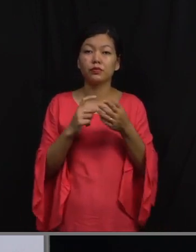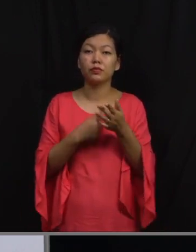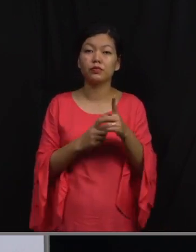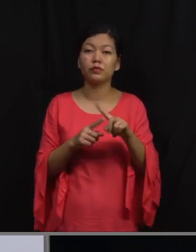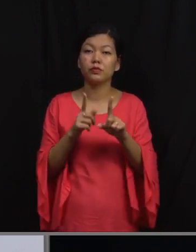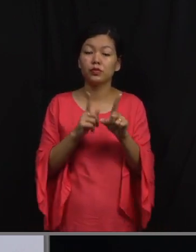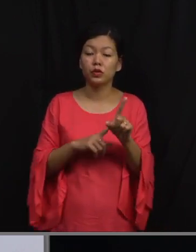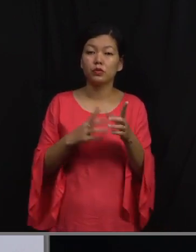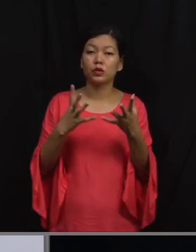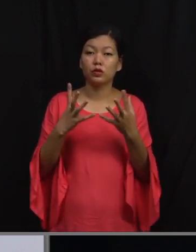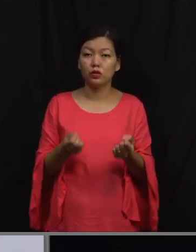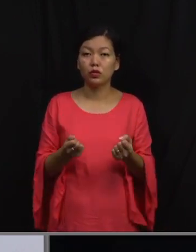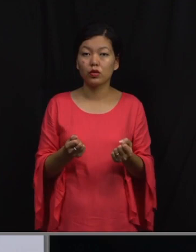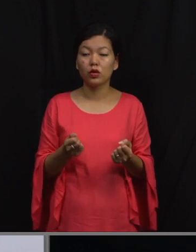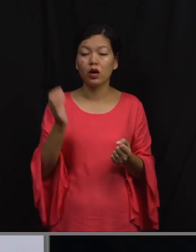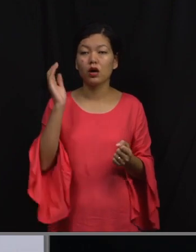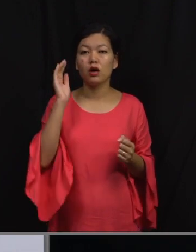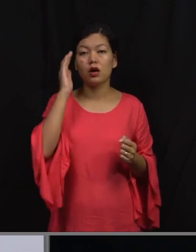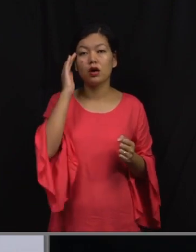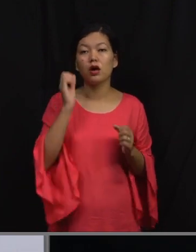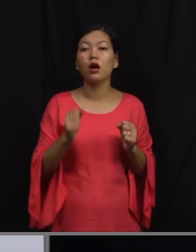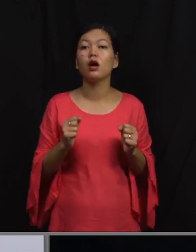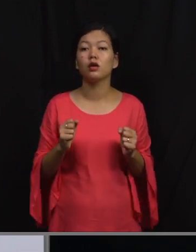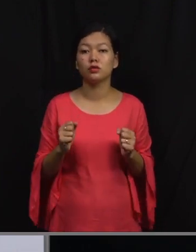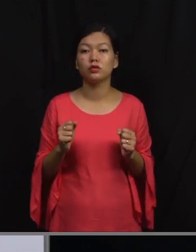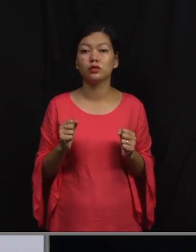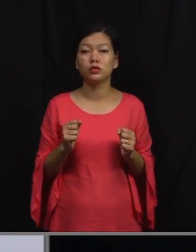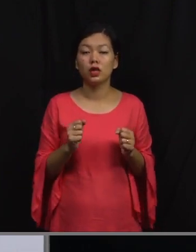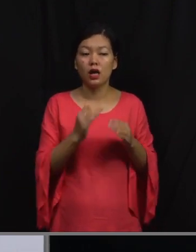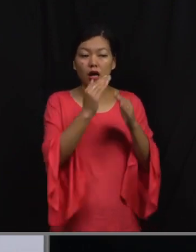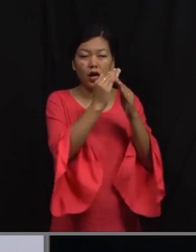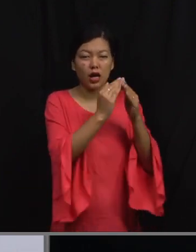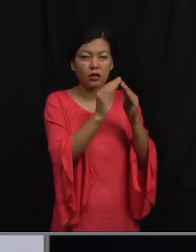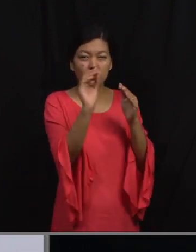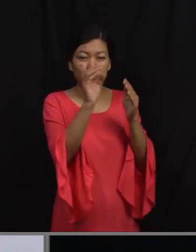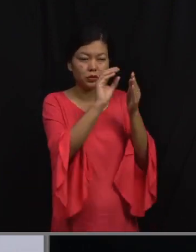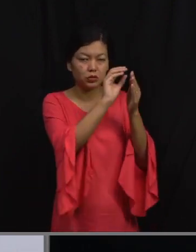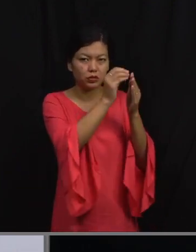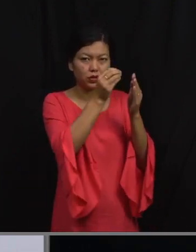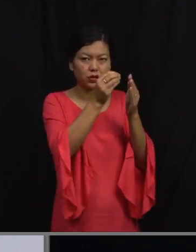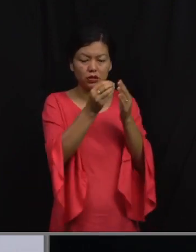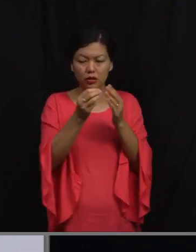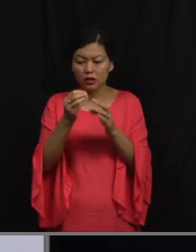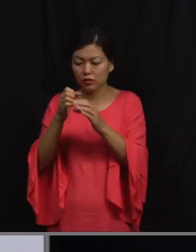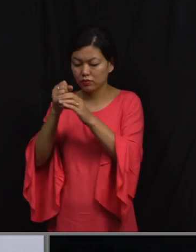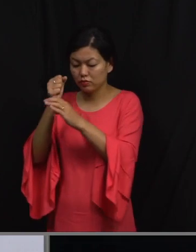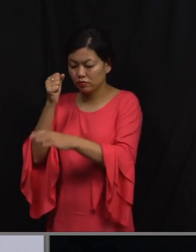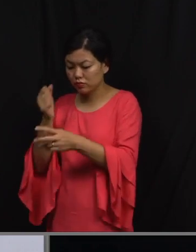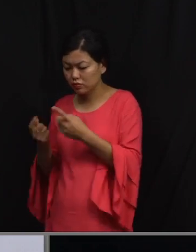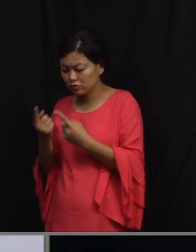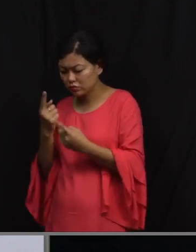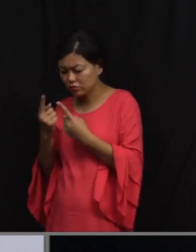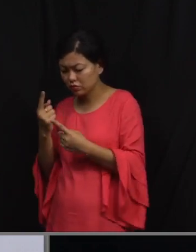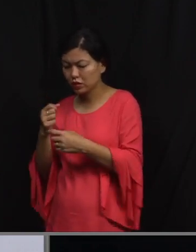few particles from that body, okay, and I'll study the atoms. And once I know the properties of the atoms, I can easily tell what